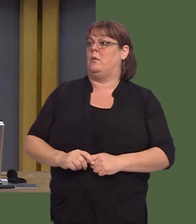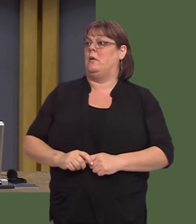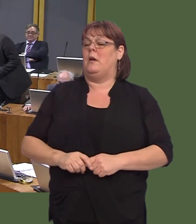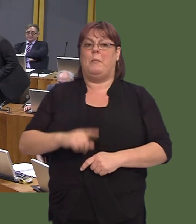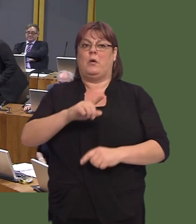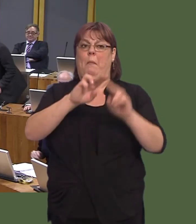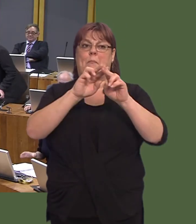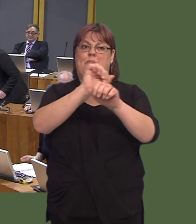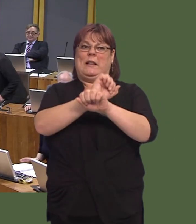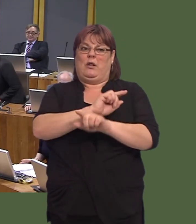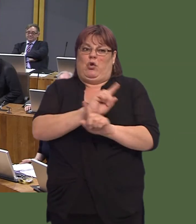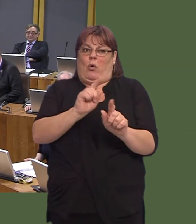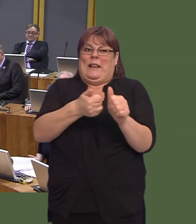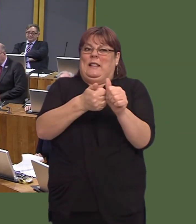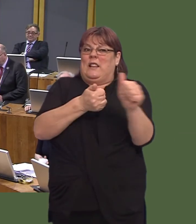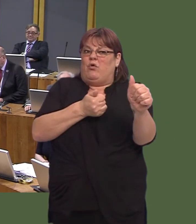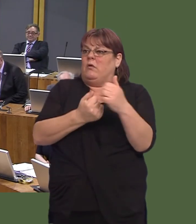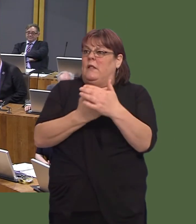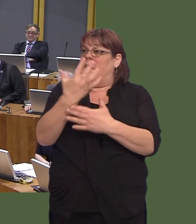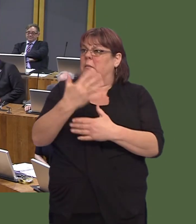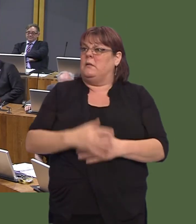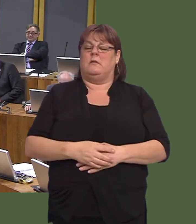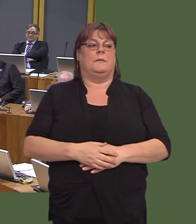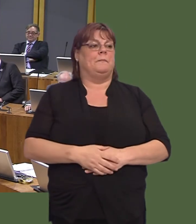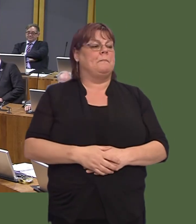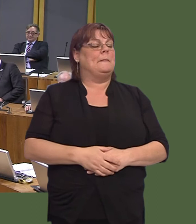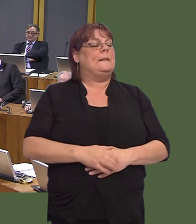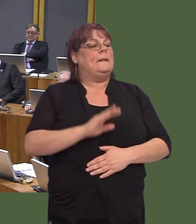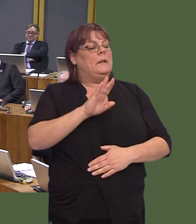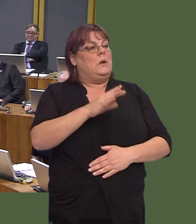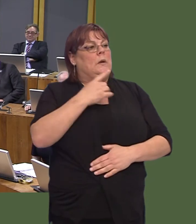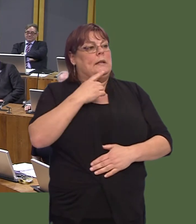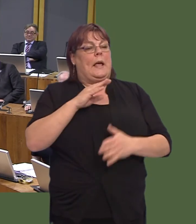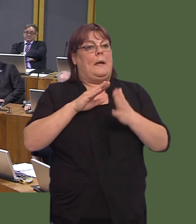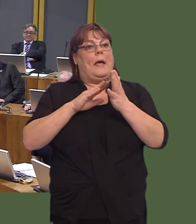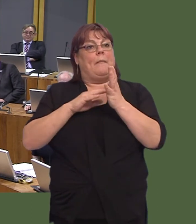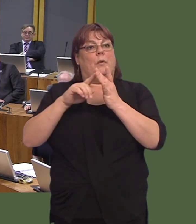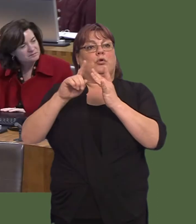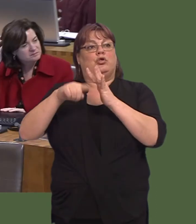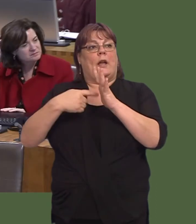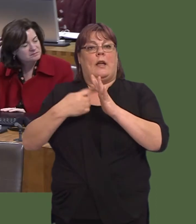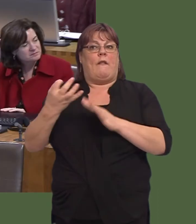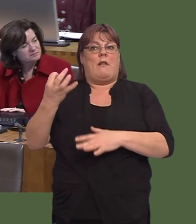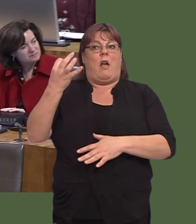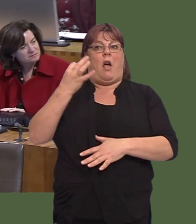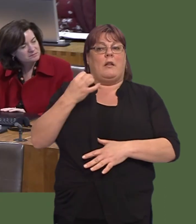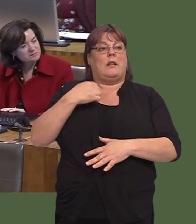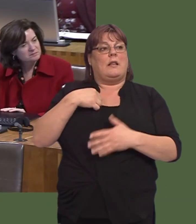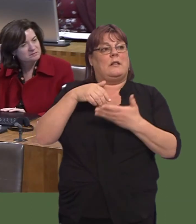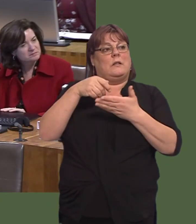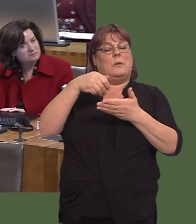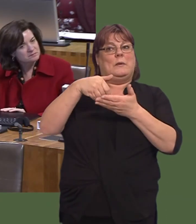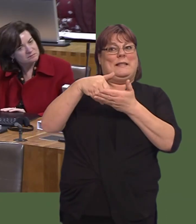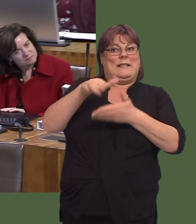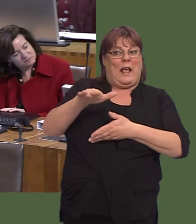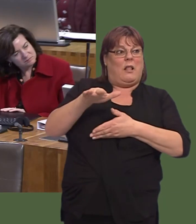under an industrial development? Well, what I can say to the member is this. The Ministry of Justice have not asked the Welsh Government to sell them the land at the Baglan site, and